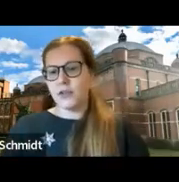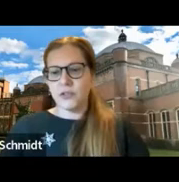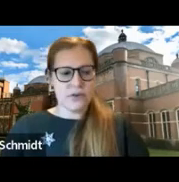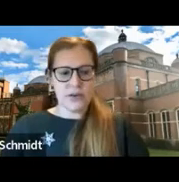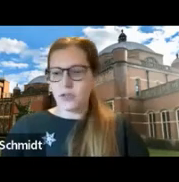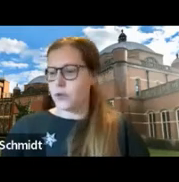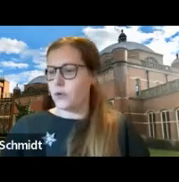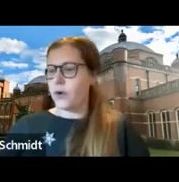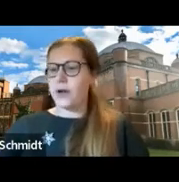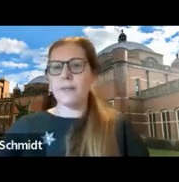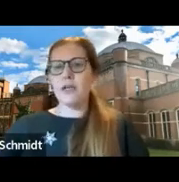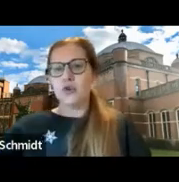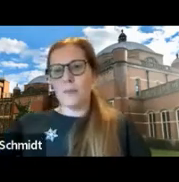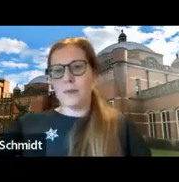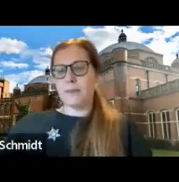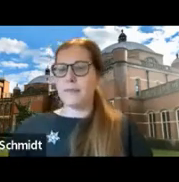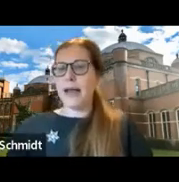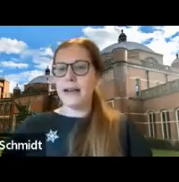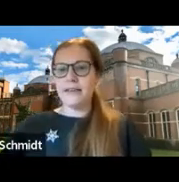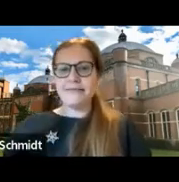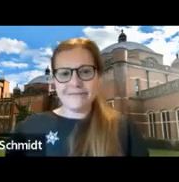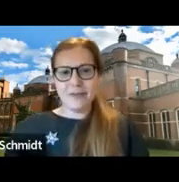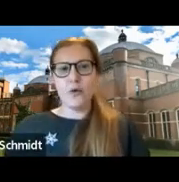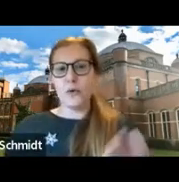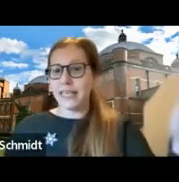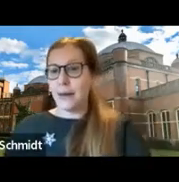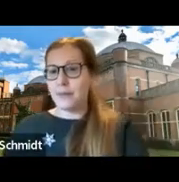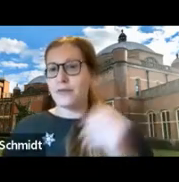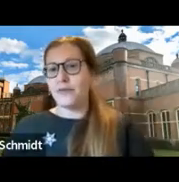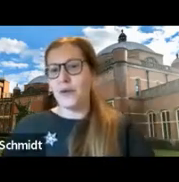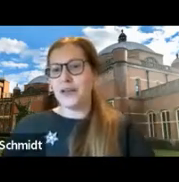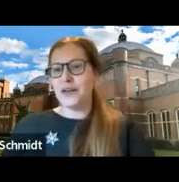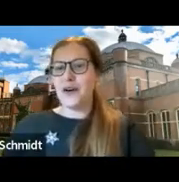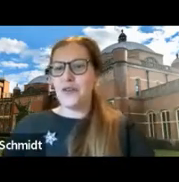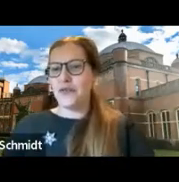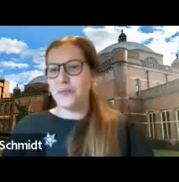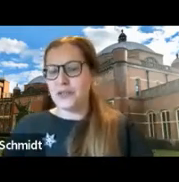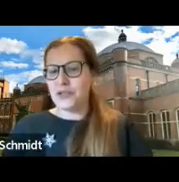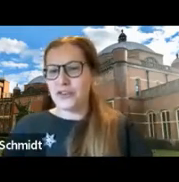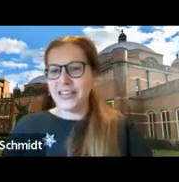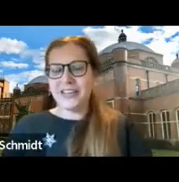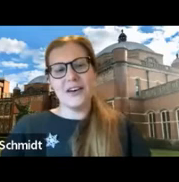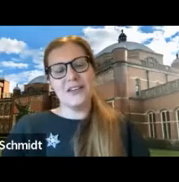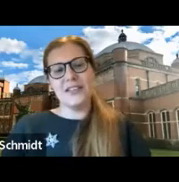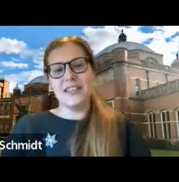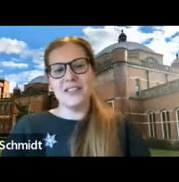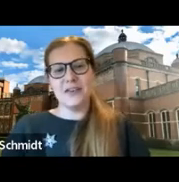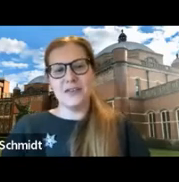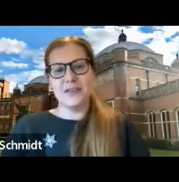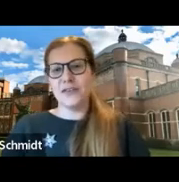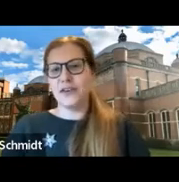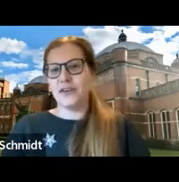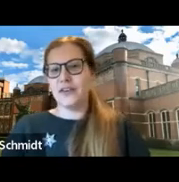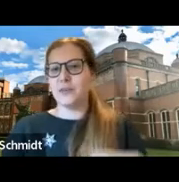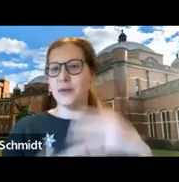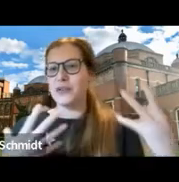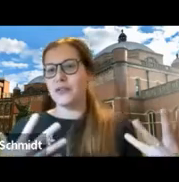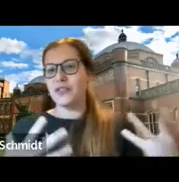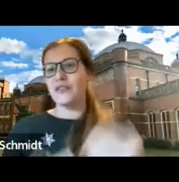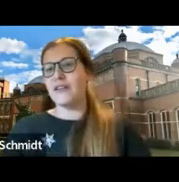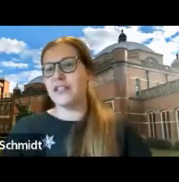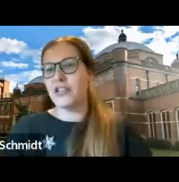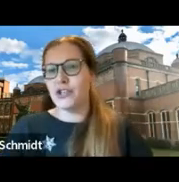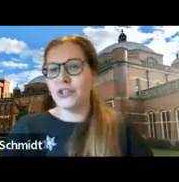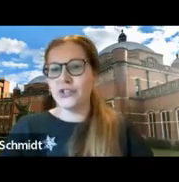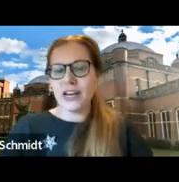that you're considering. So me dropping my pen or the apple falling from the tree onto the surface of the Earth is because